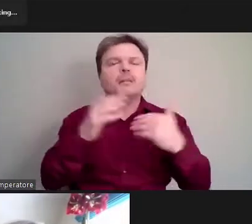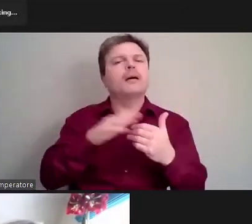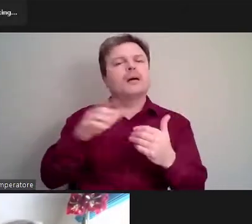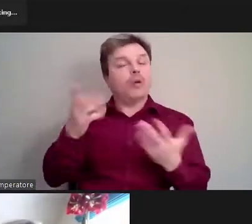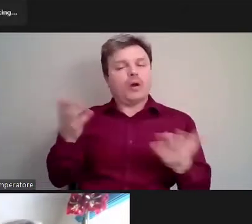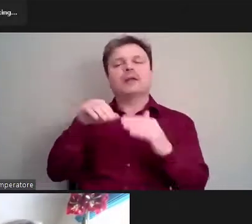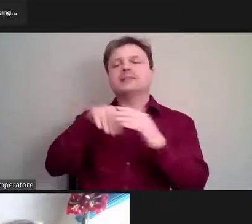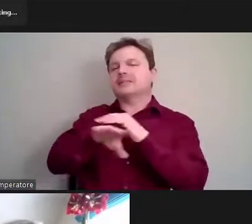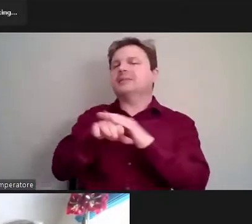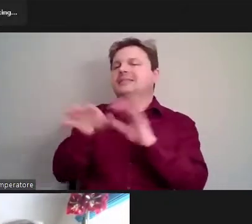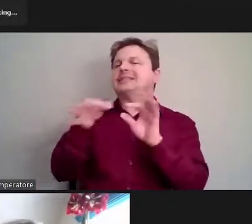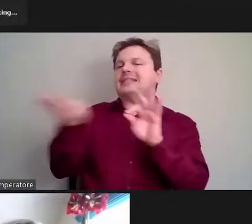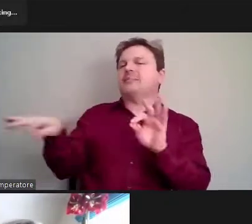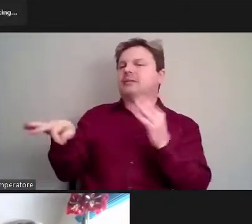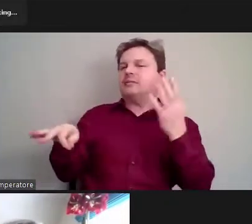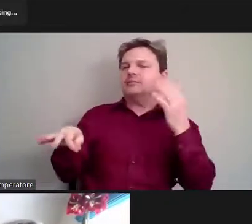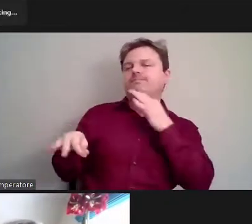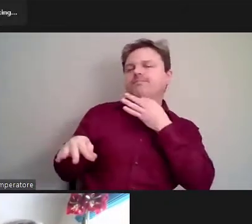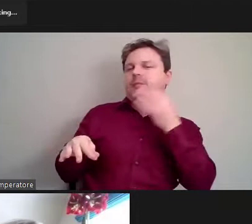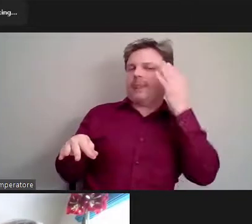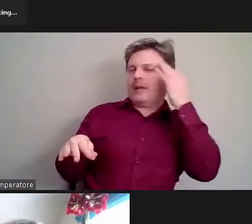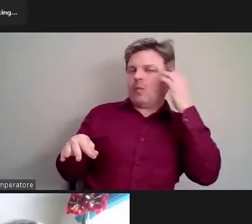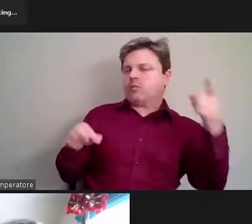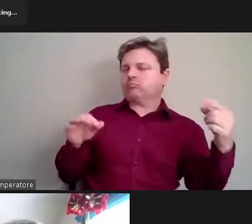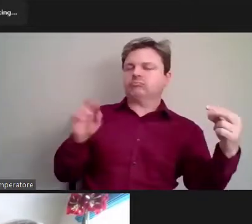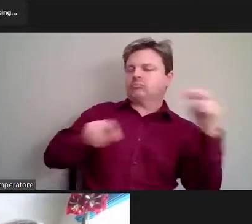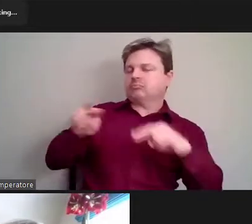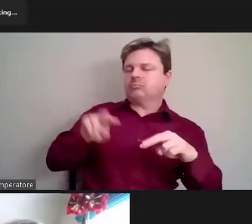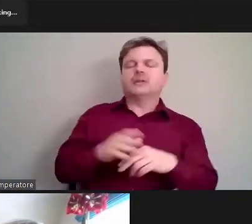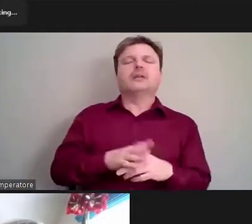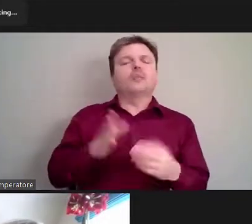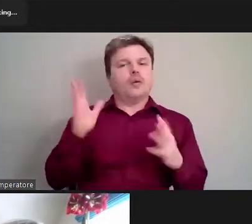on our website and start looking into